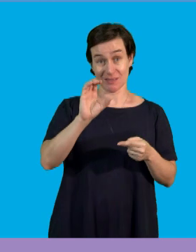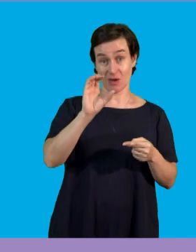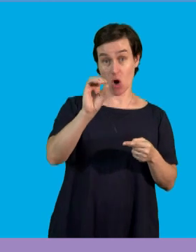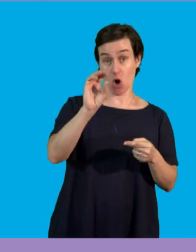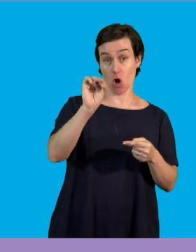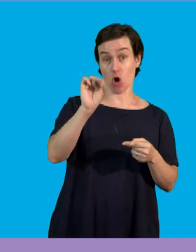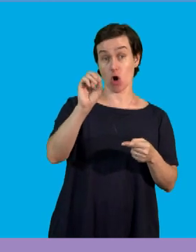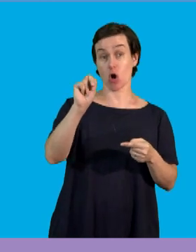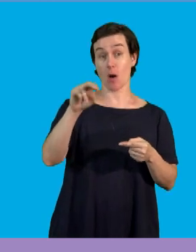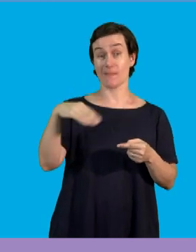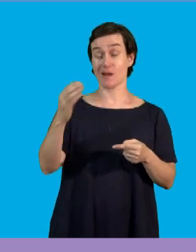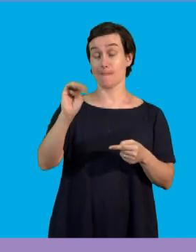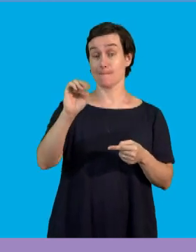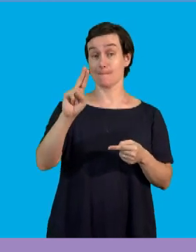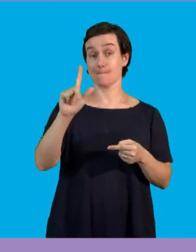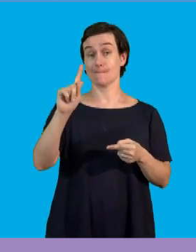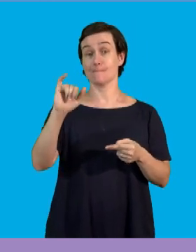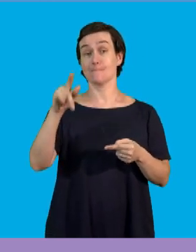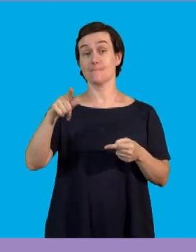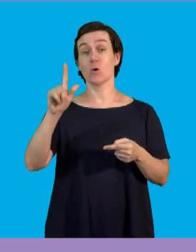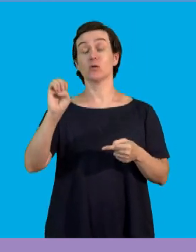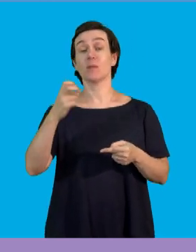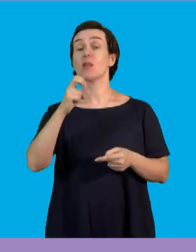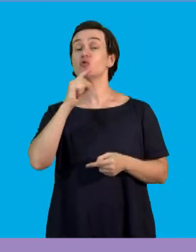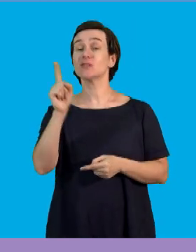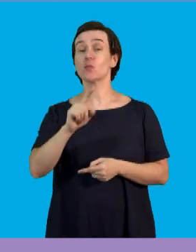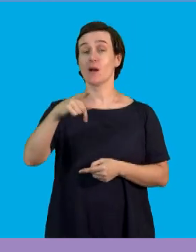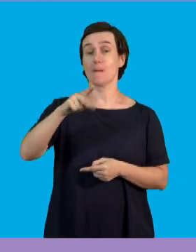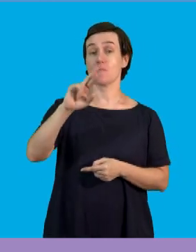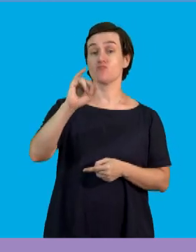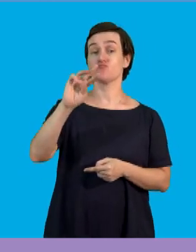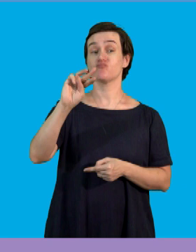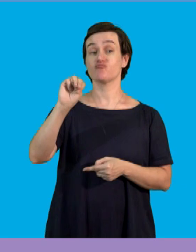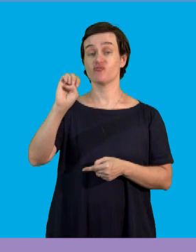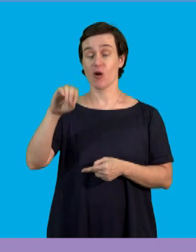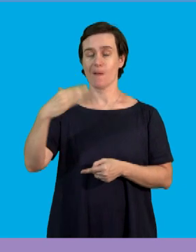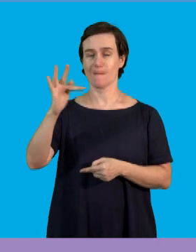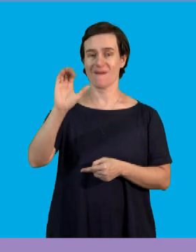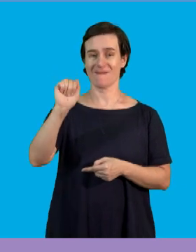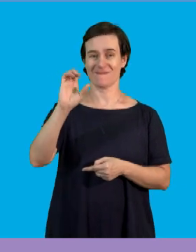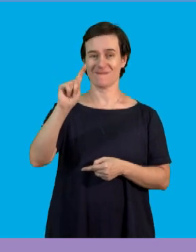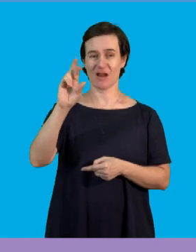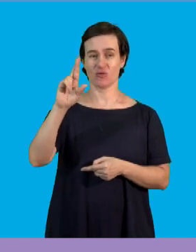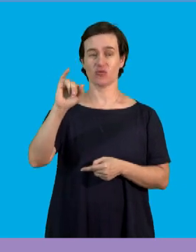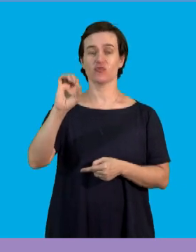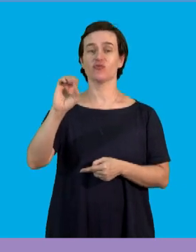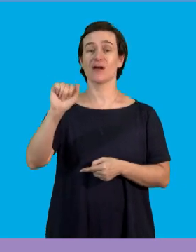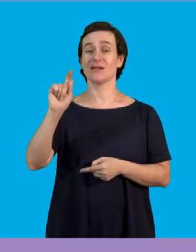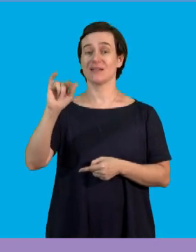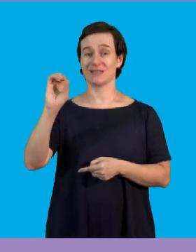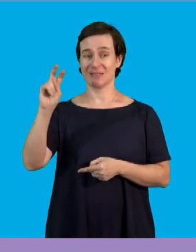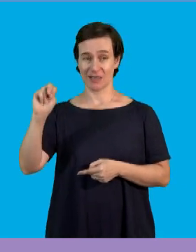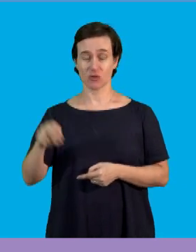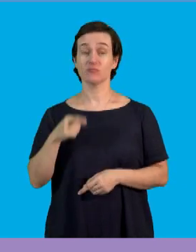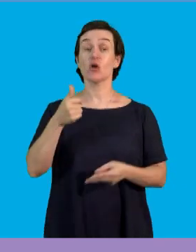is the LCM, of whole numbers using prime factorization. You will also be able to find the highest common